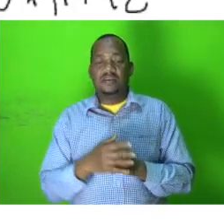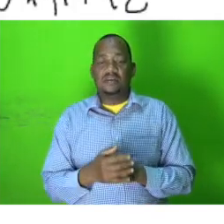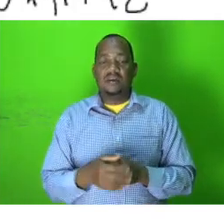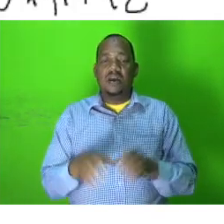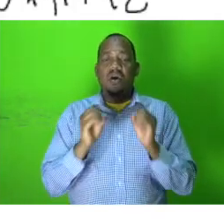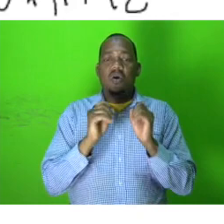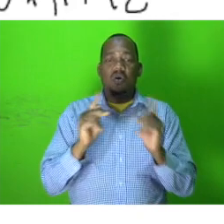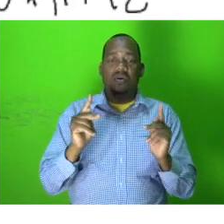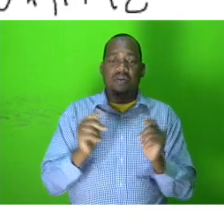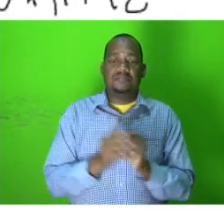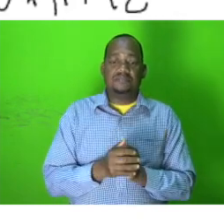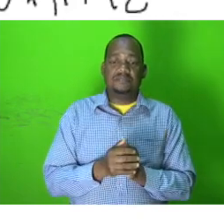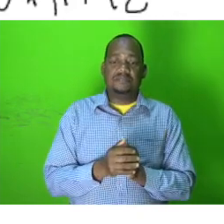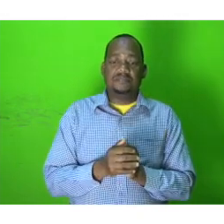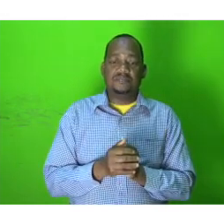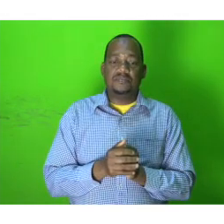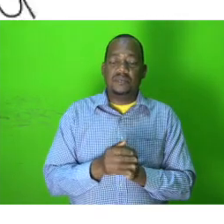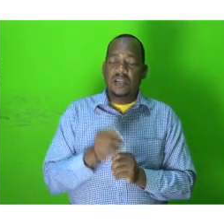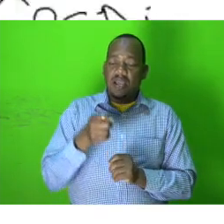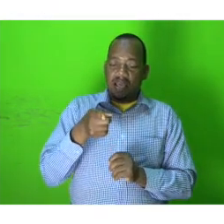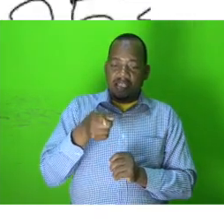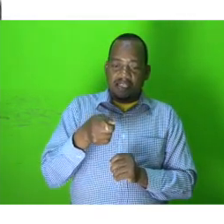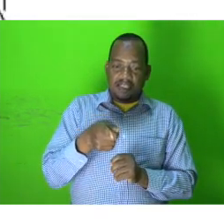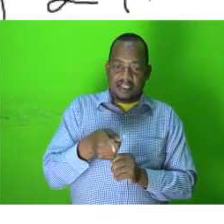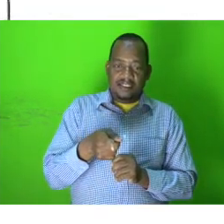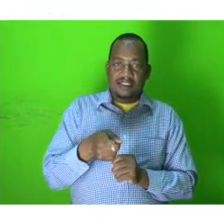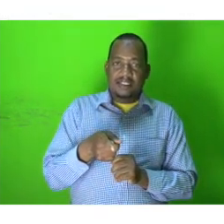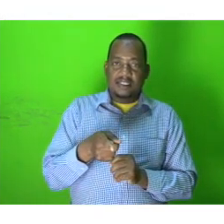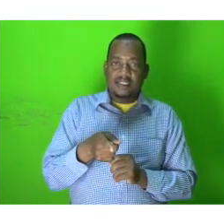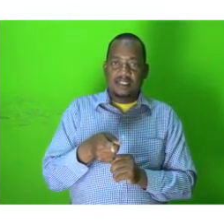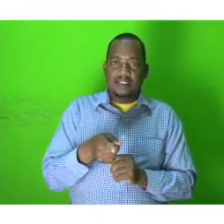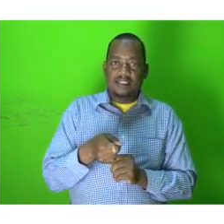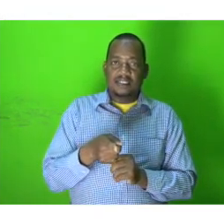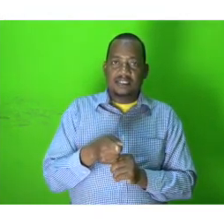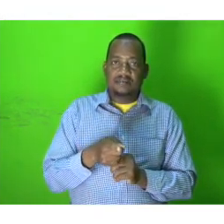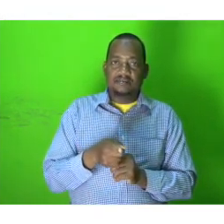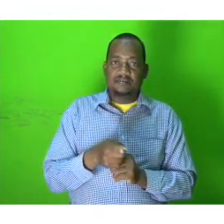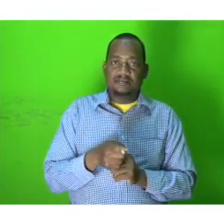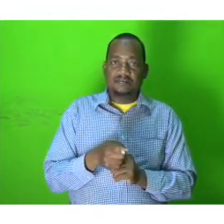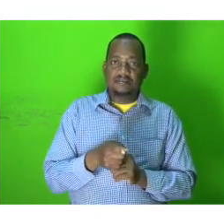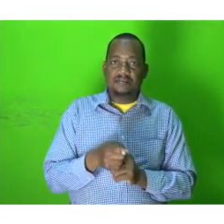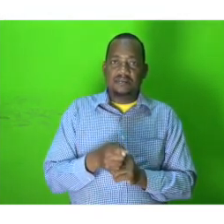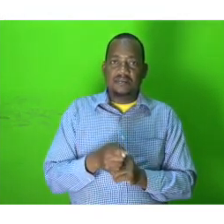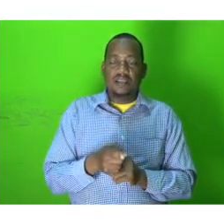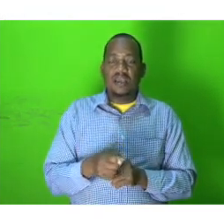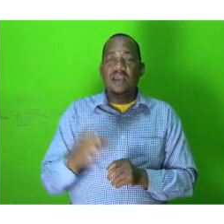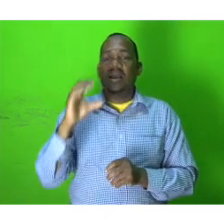4,500 is. Okay. This is a